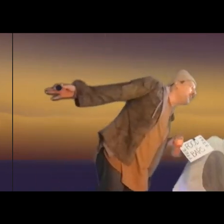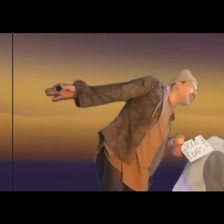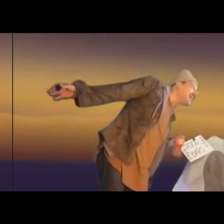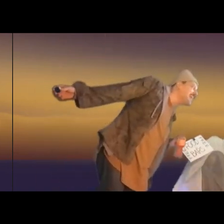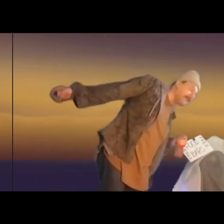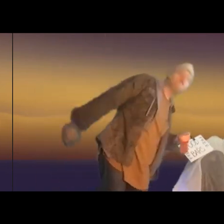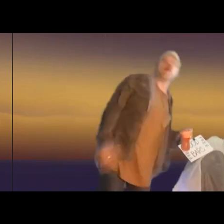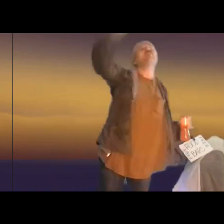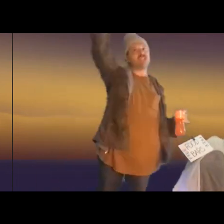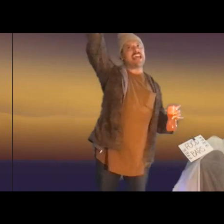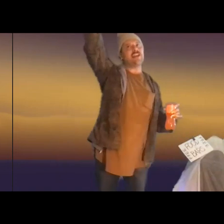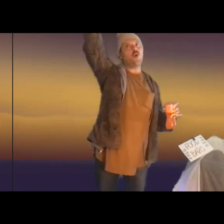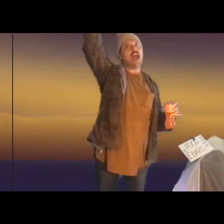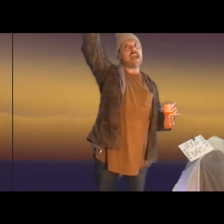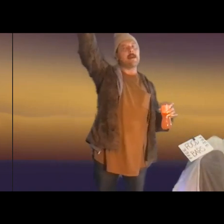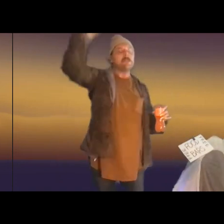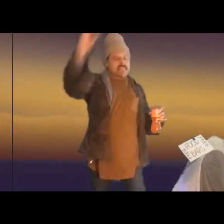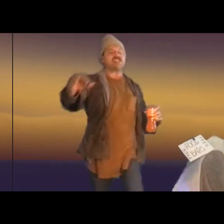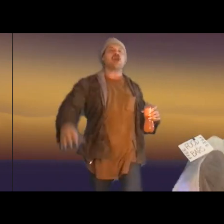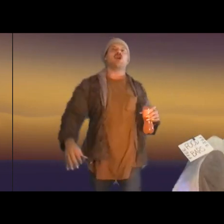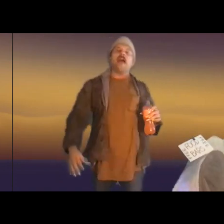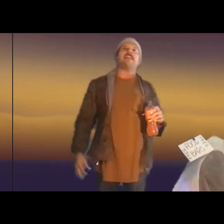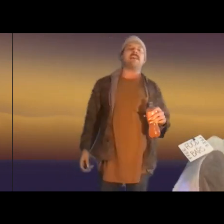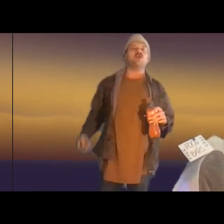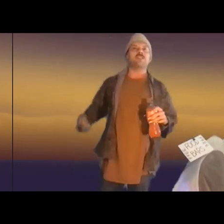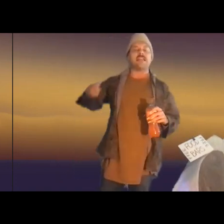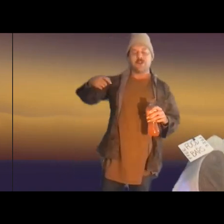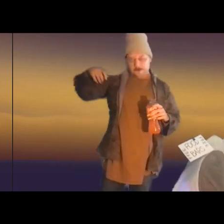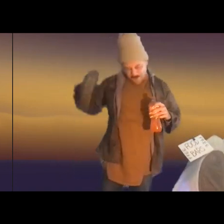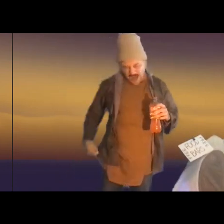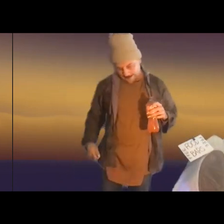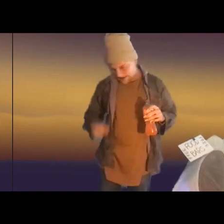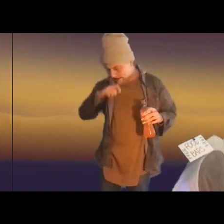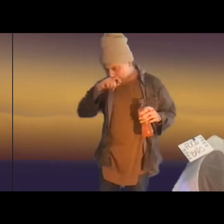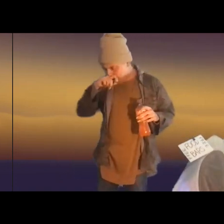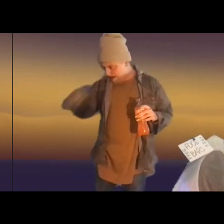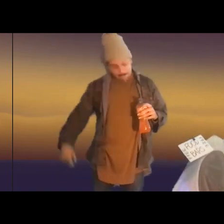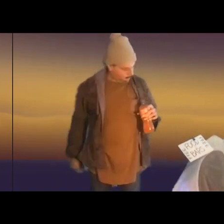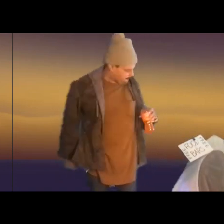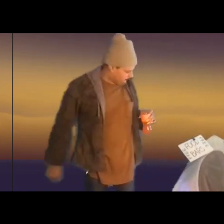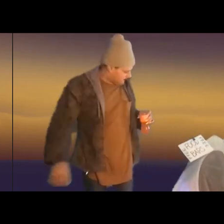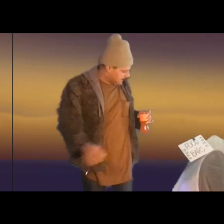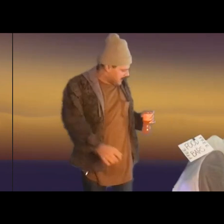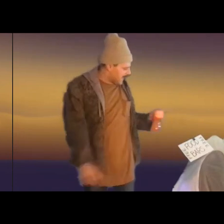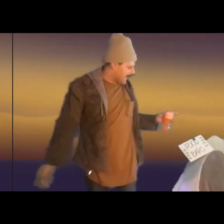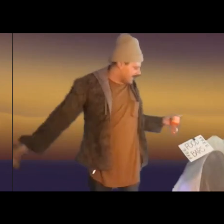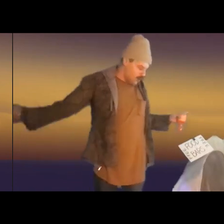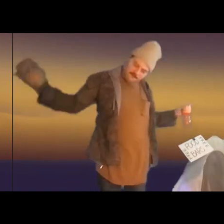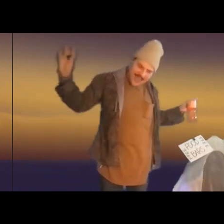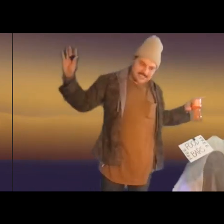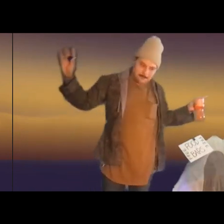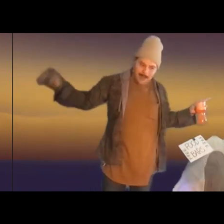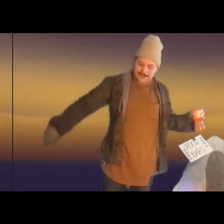is more like it. I'm staying away. Yes, sir. Anything you say, sir. Fuck. Keep it quiet out there. Hey,